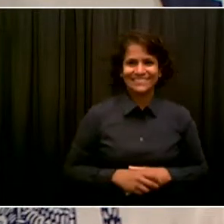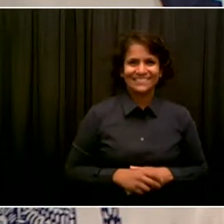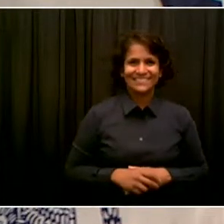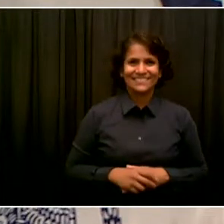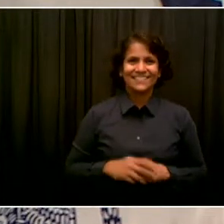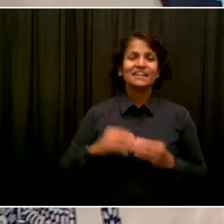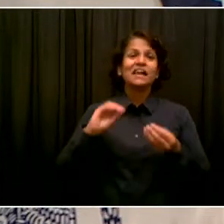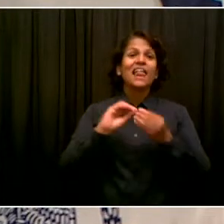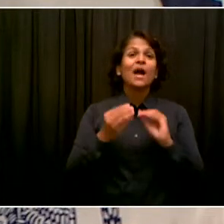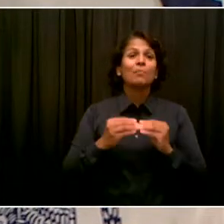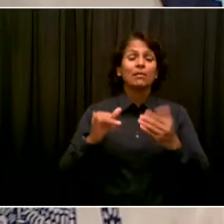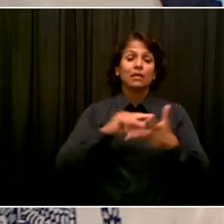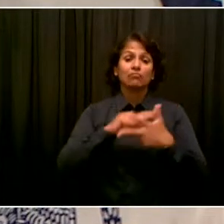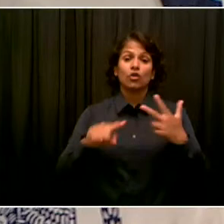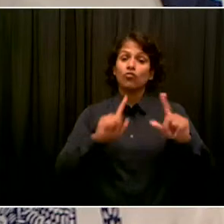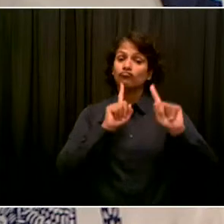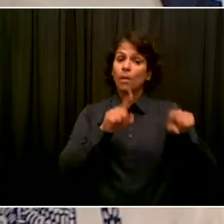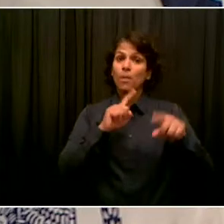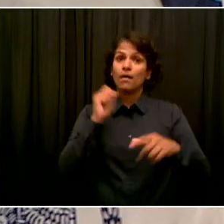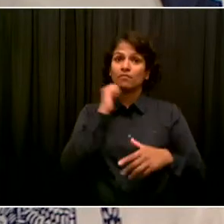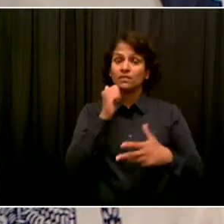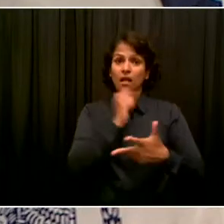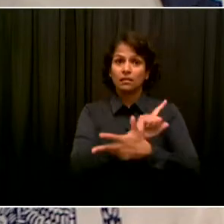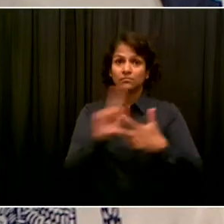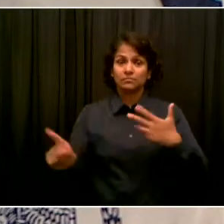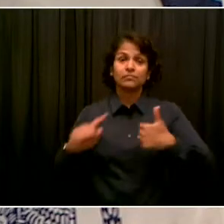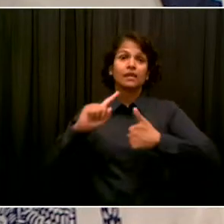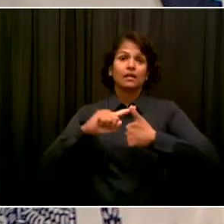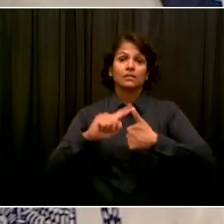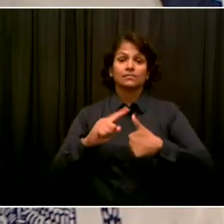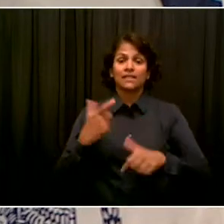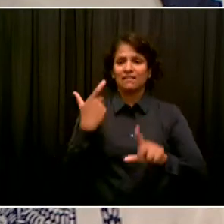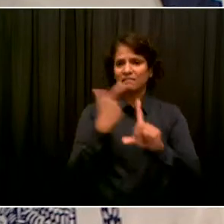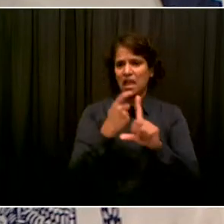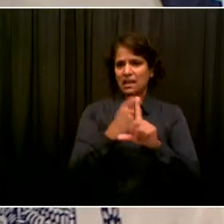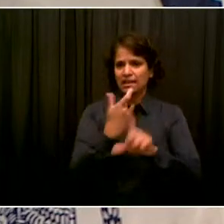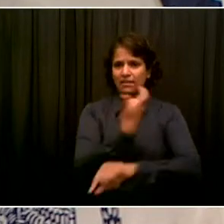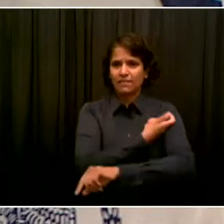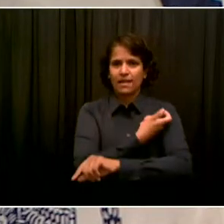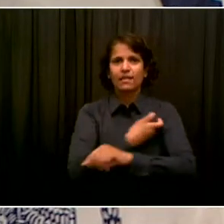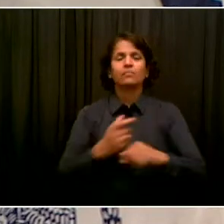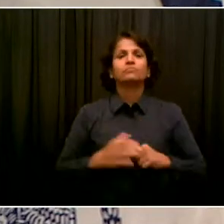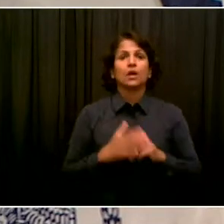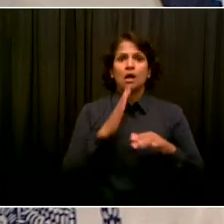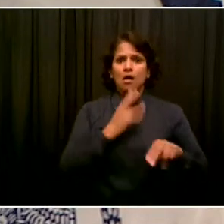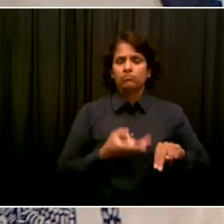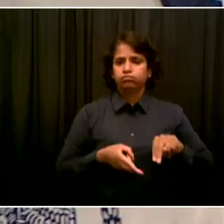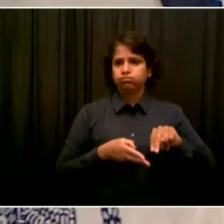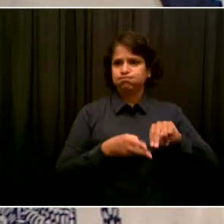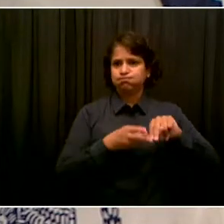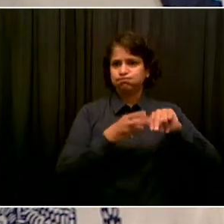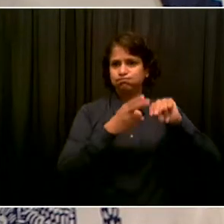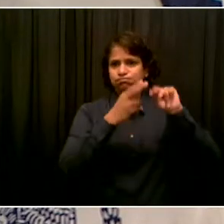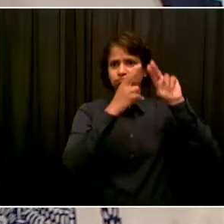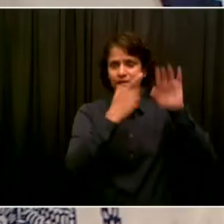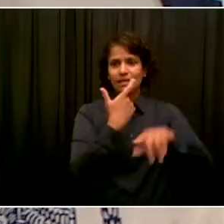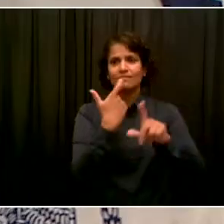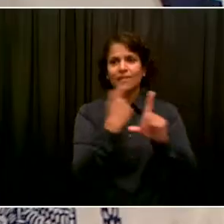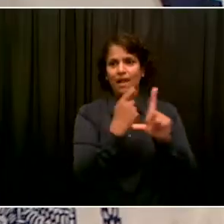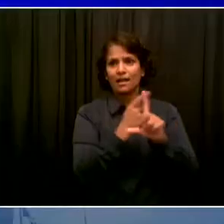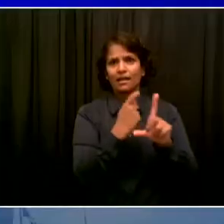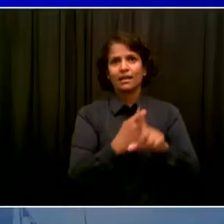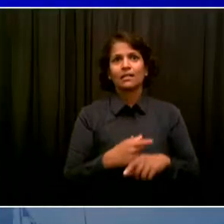again, this vaccination effort just growing constantly. As of today,